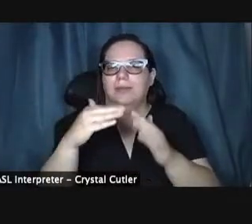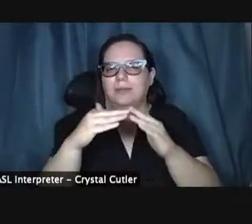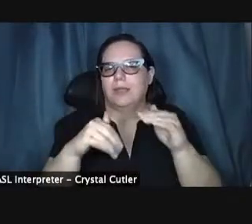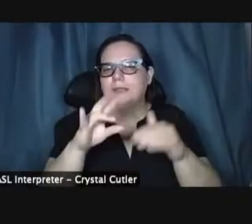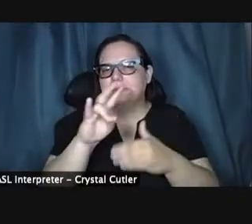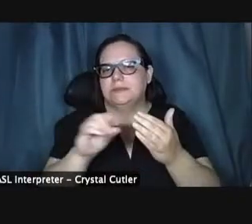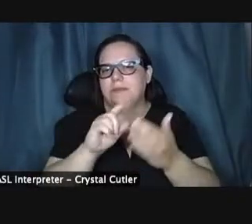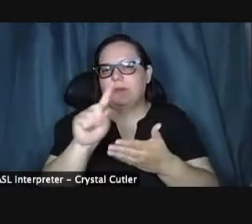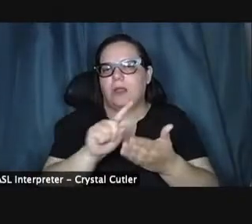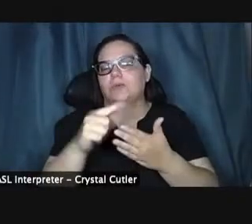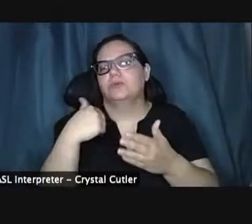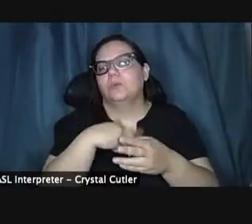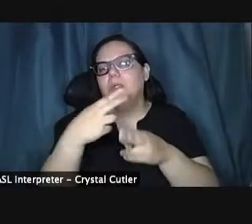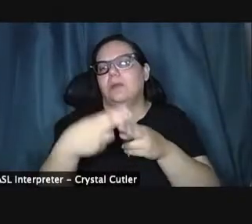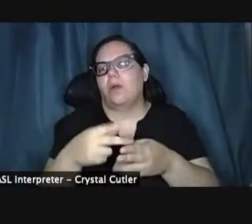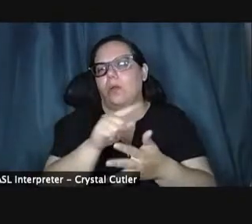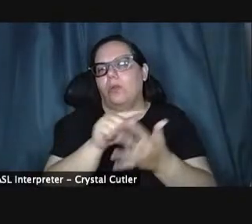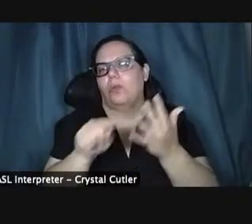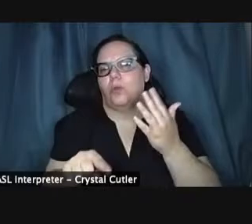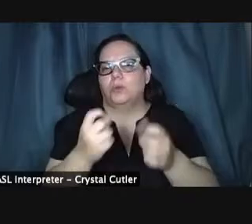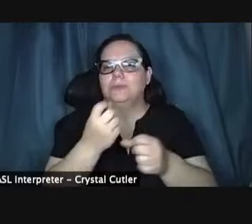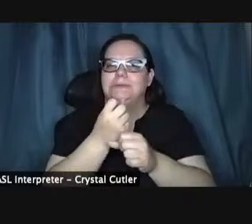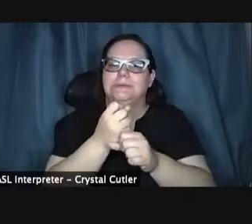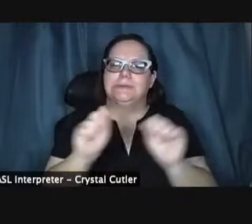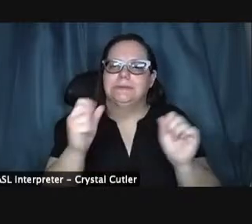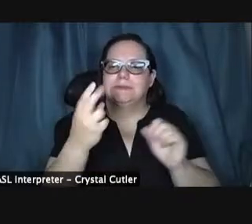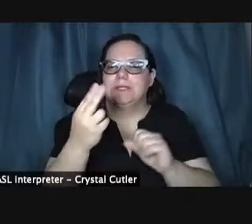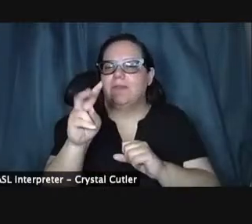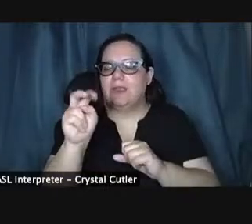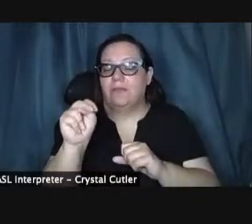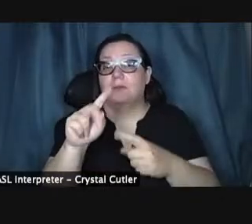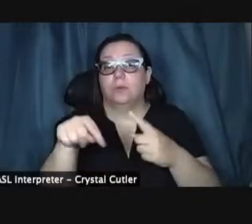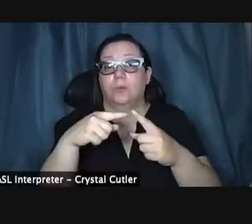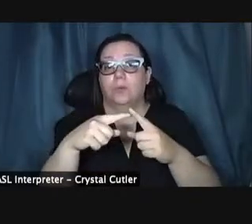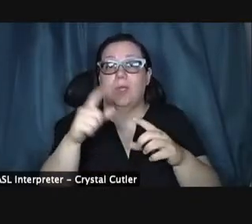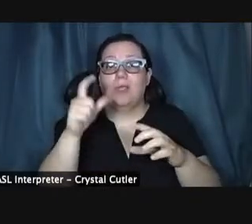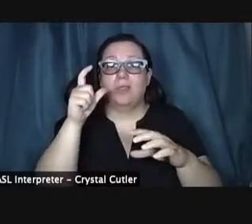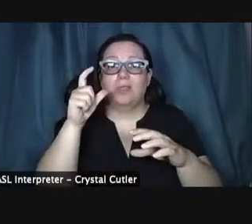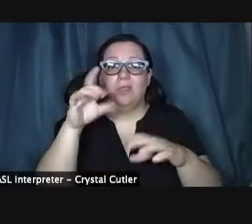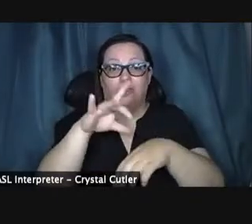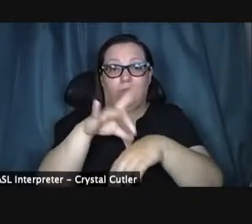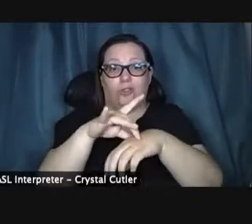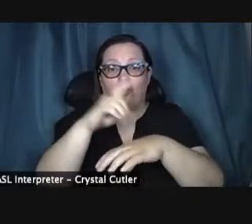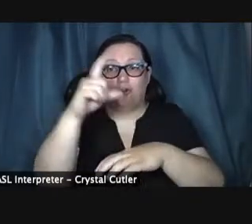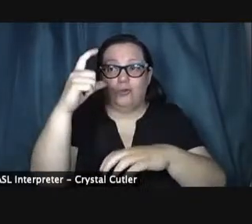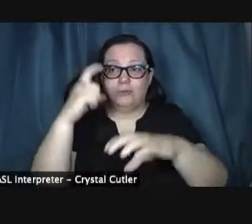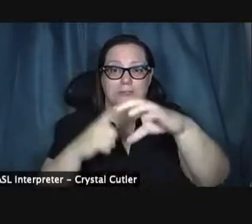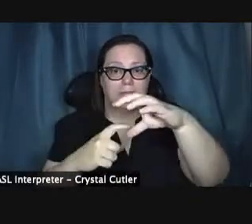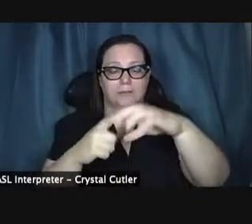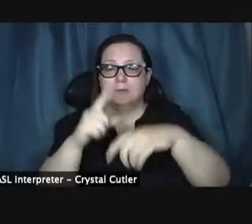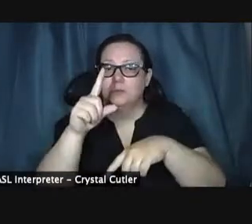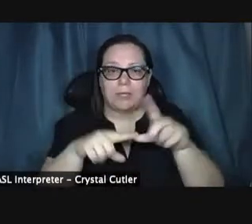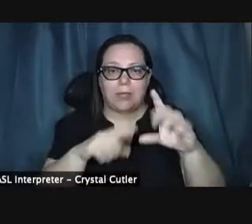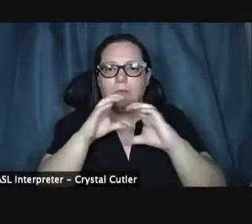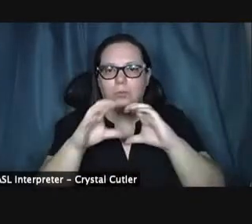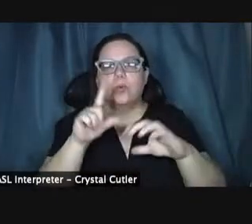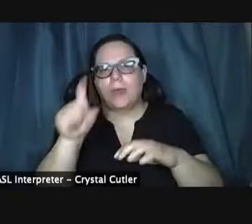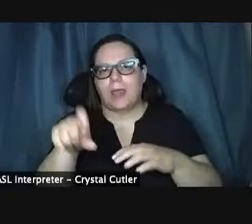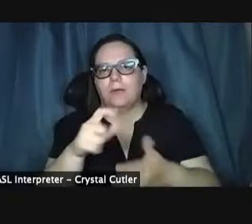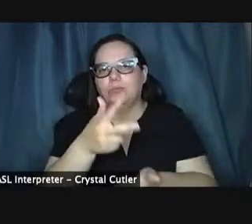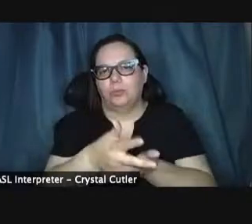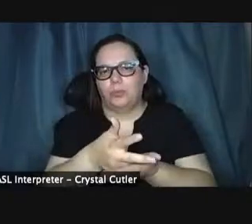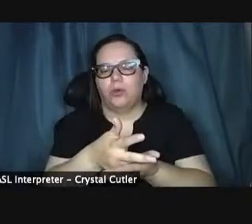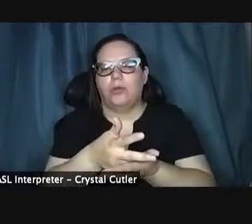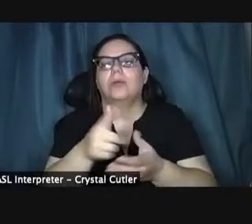these safe havens. When the Earth sets and we can no longer communicate, we have to park the rover. We park in one of these safe havens where